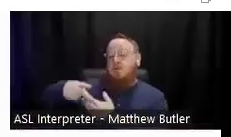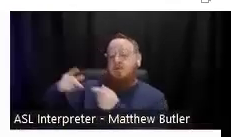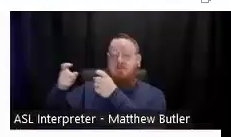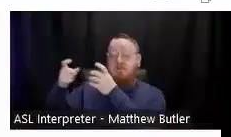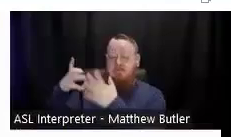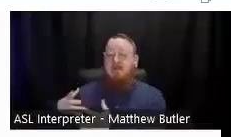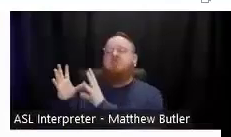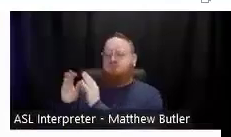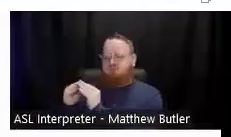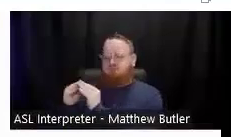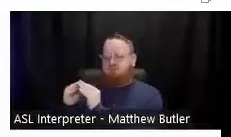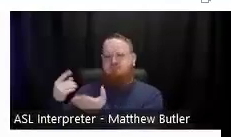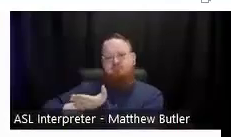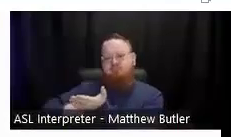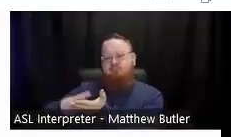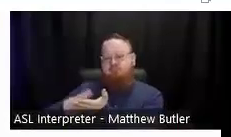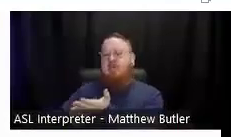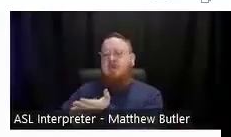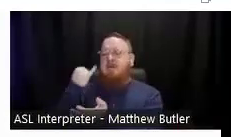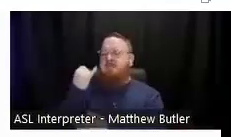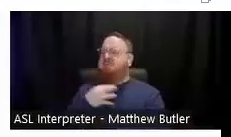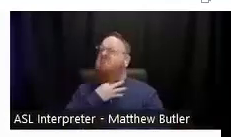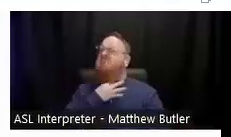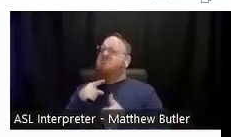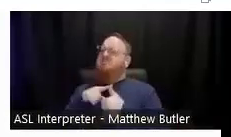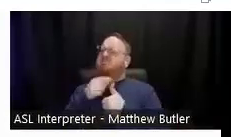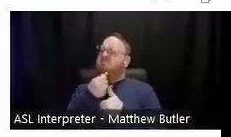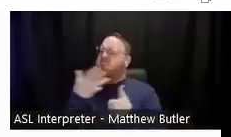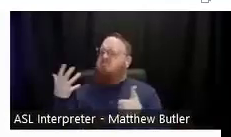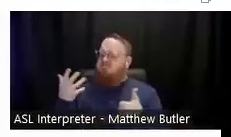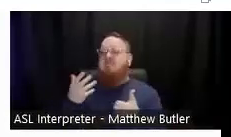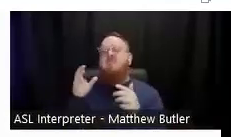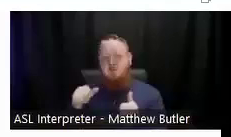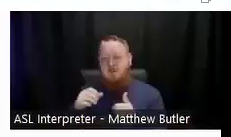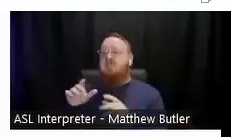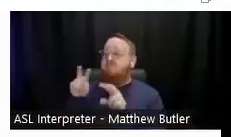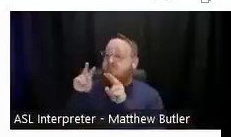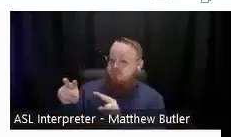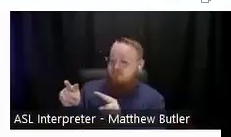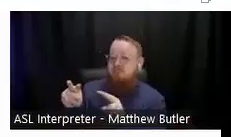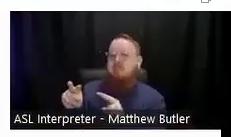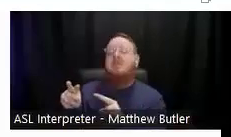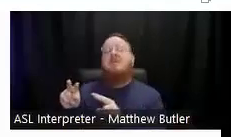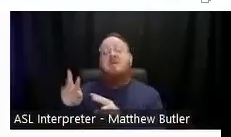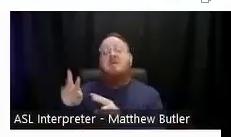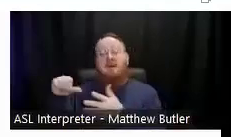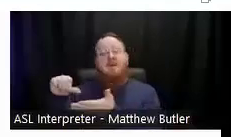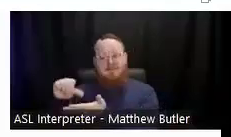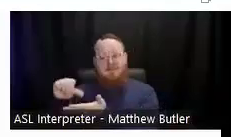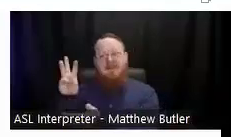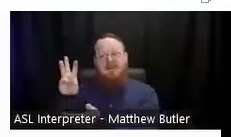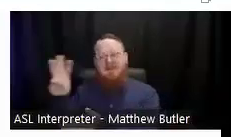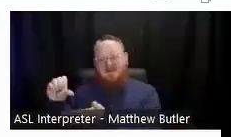bit more about information and referral, that might be useful for you to check on the same page that has those other